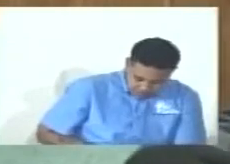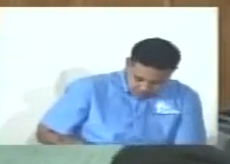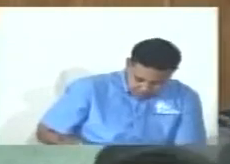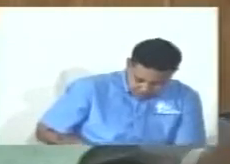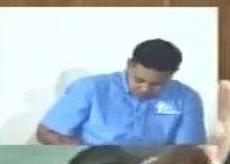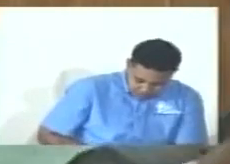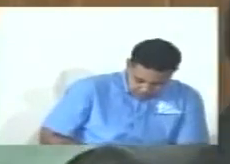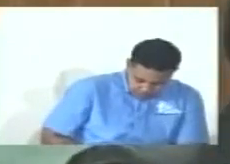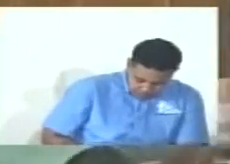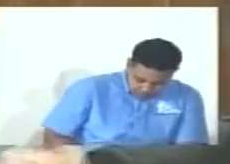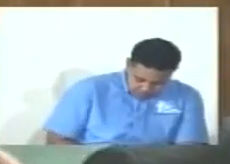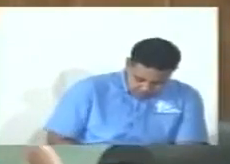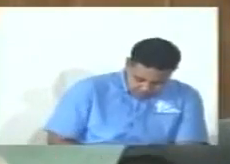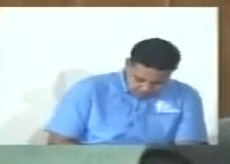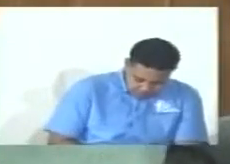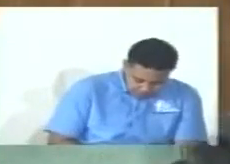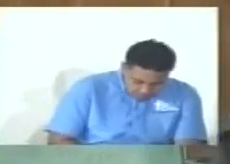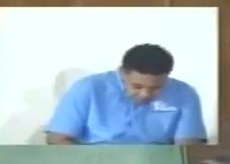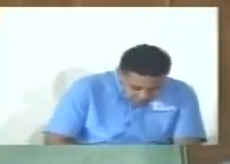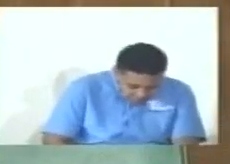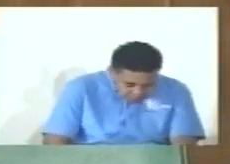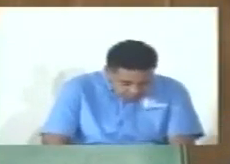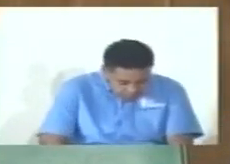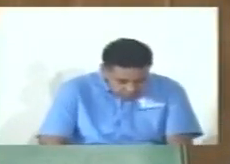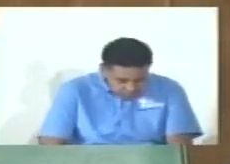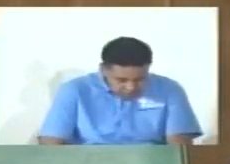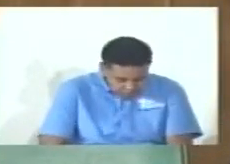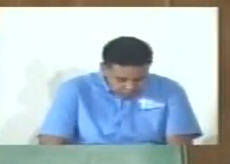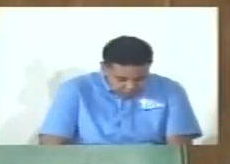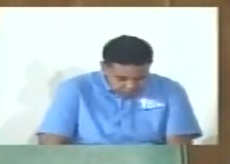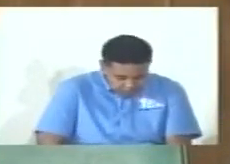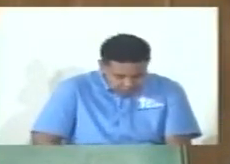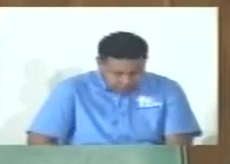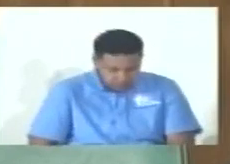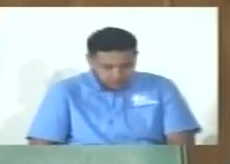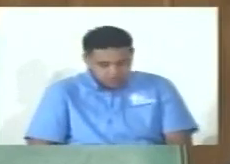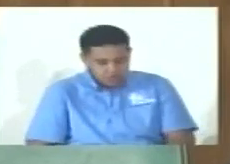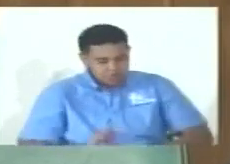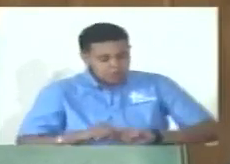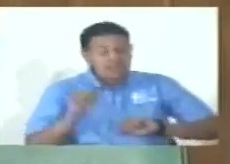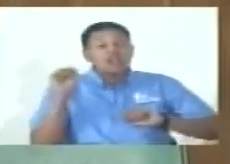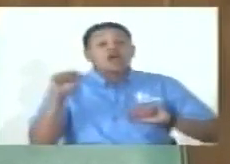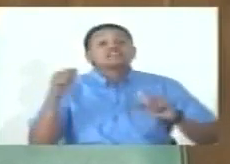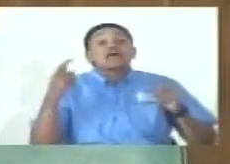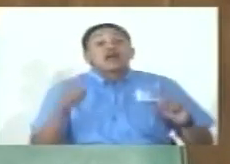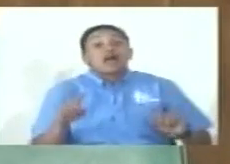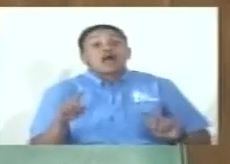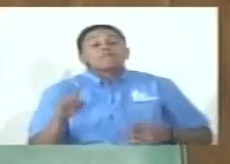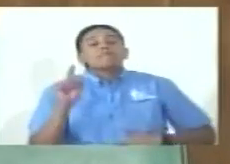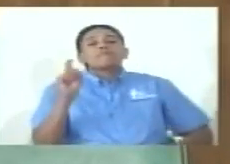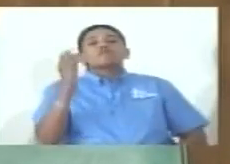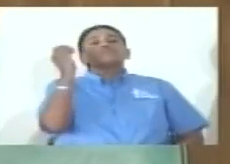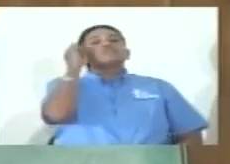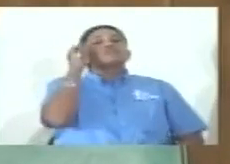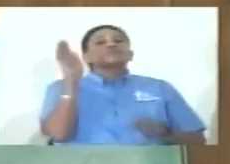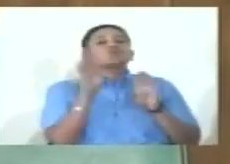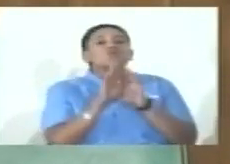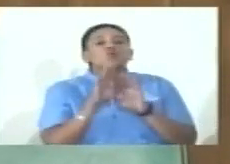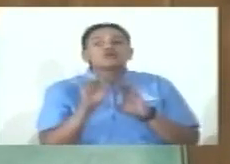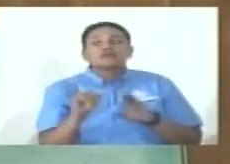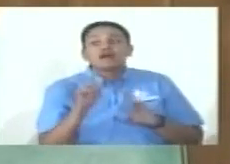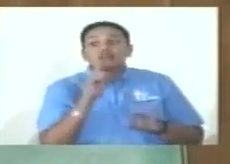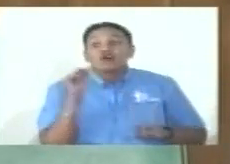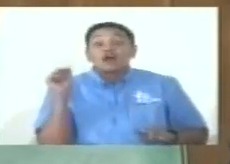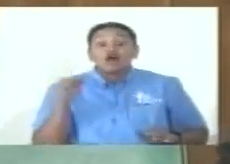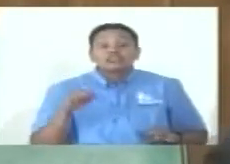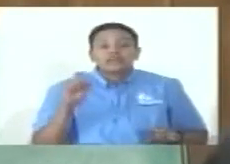it in general that you can consent. Because you can consent. We must close that door, that the consent